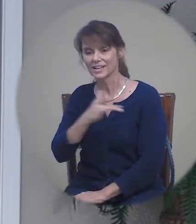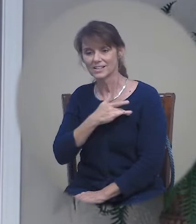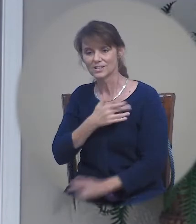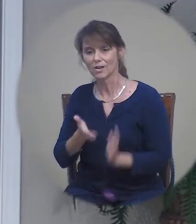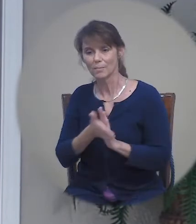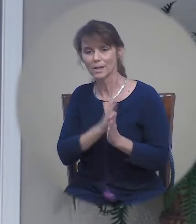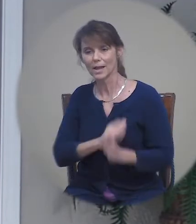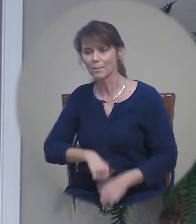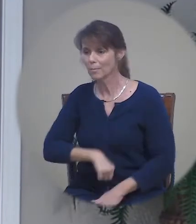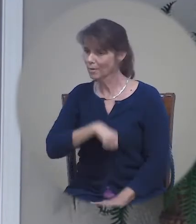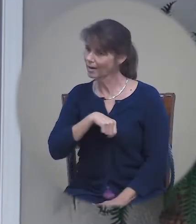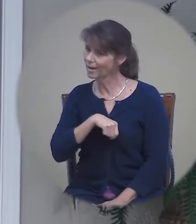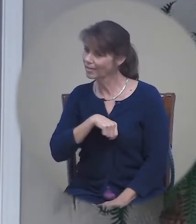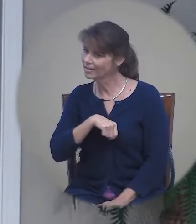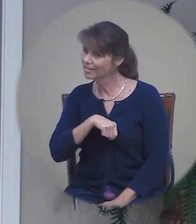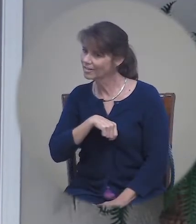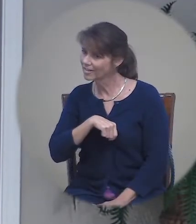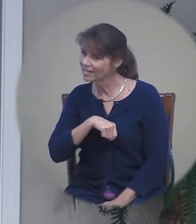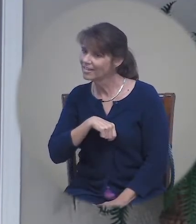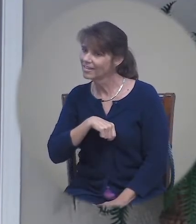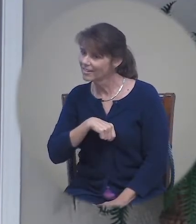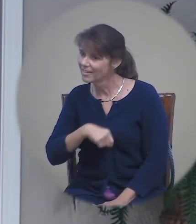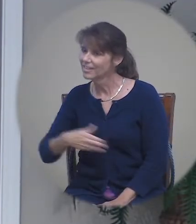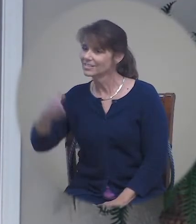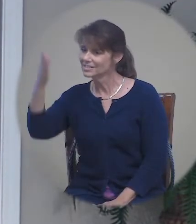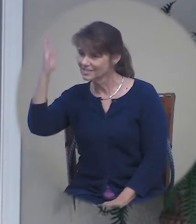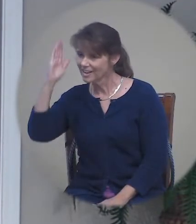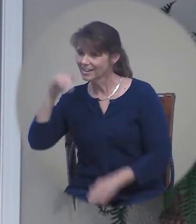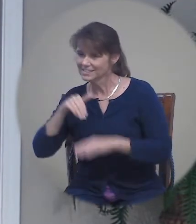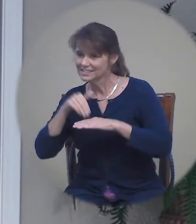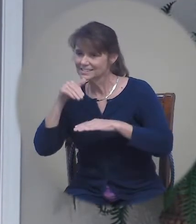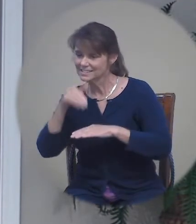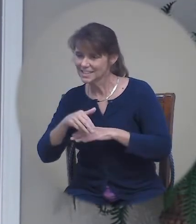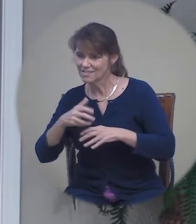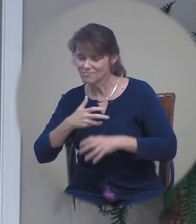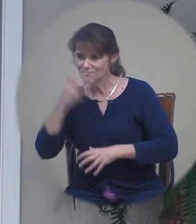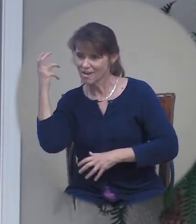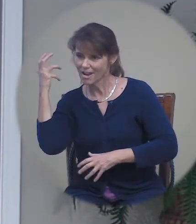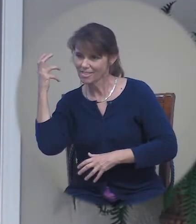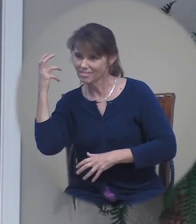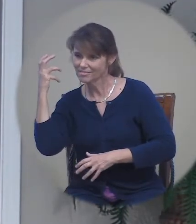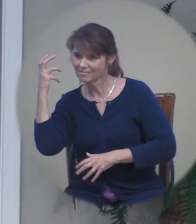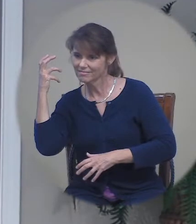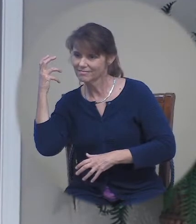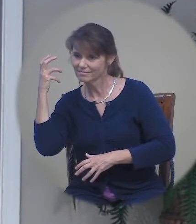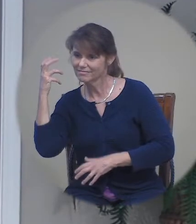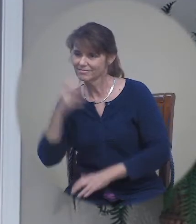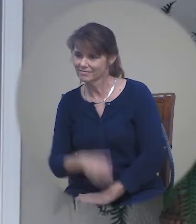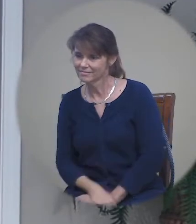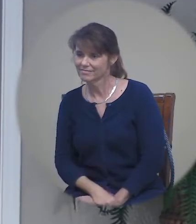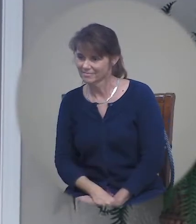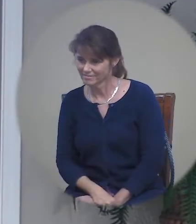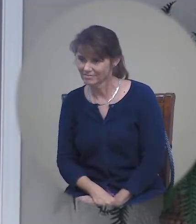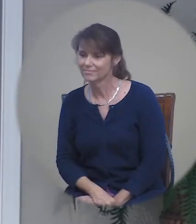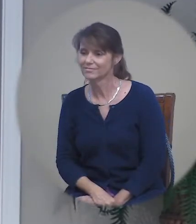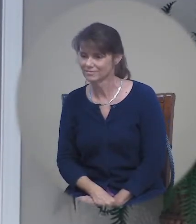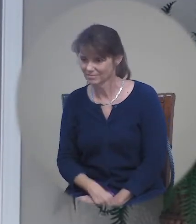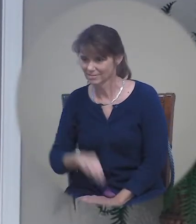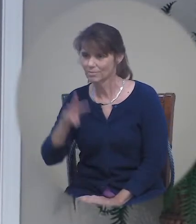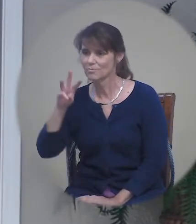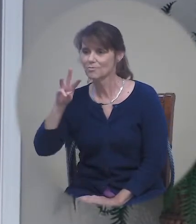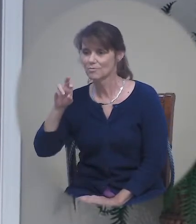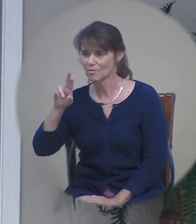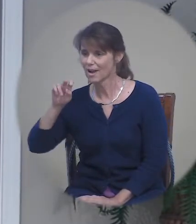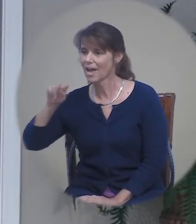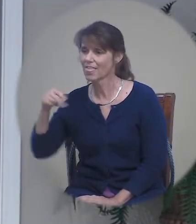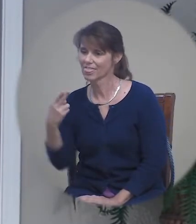him and on Judah and Jerusalem. However, Hezekiah humbled the pride of his heart, both he and the inhabitants of Jerusalem, so that